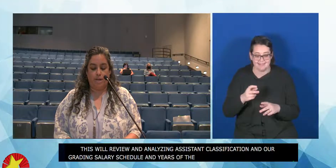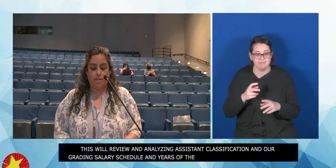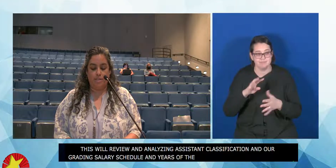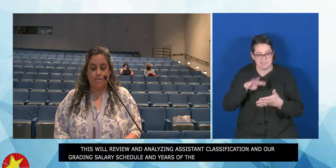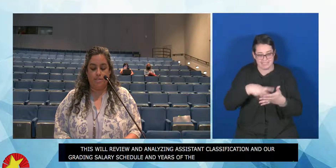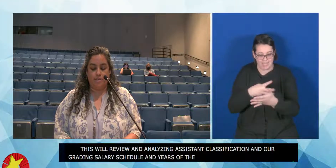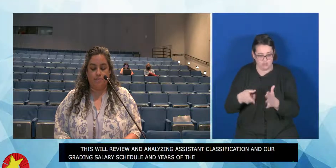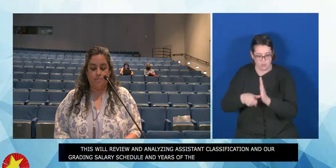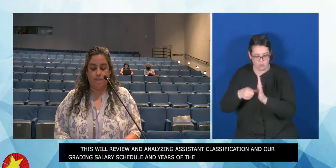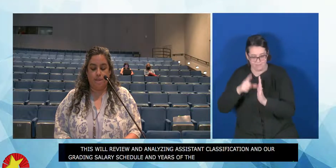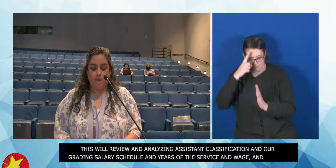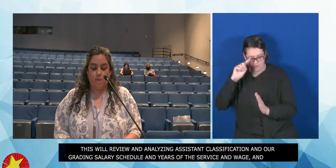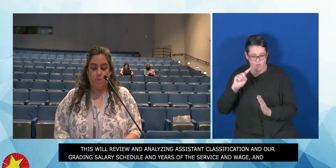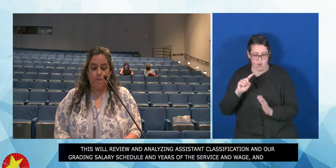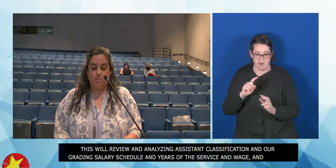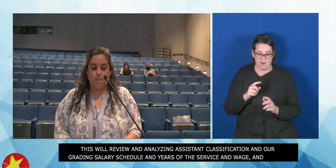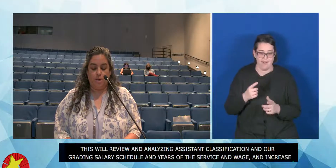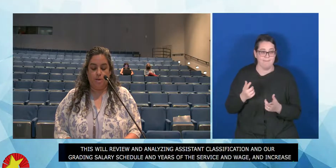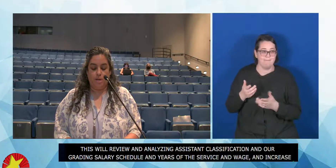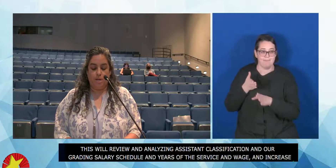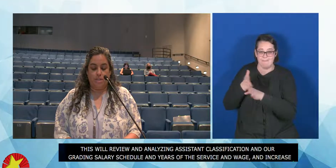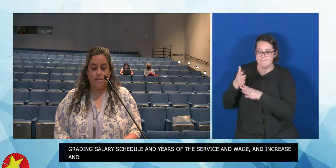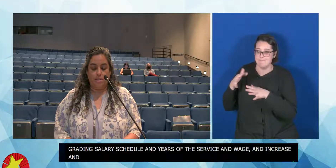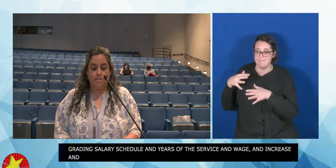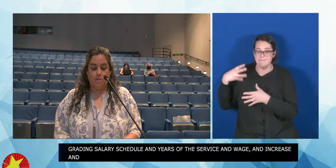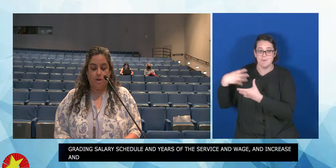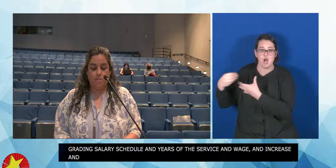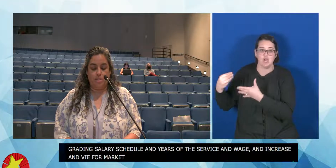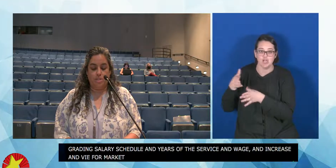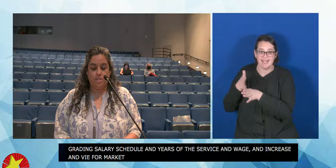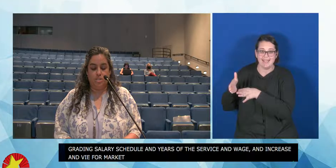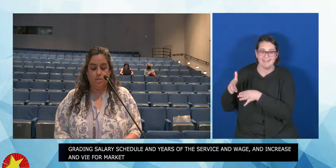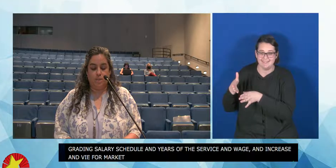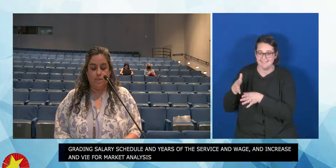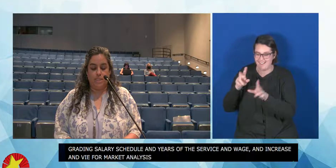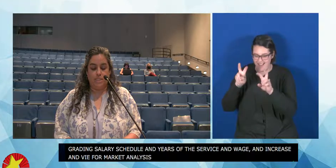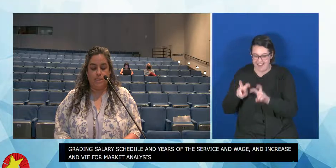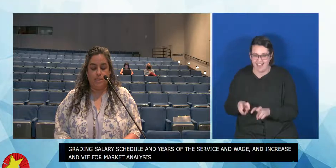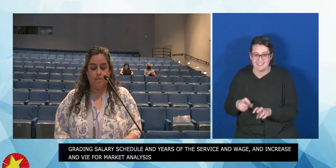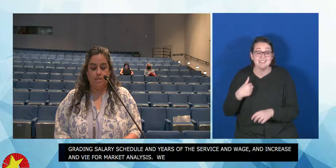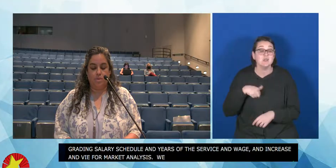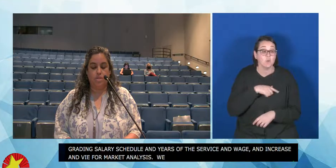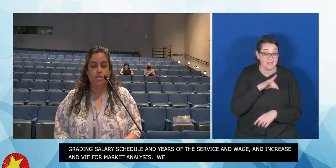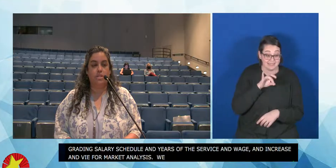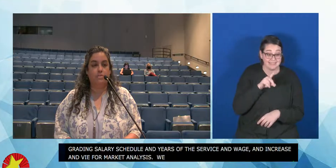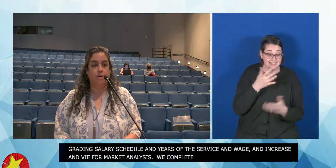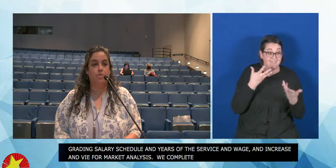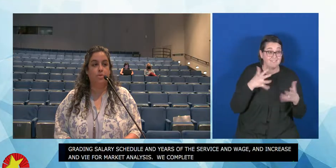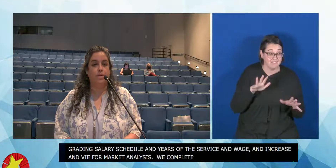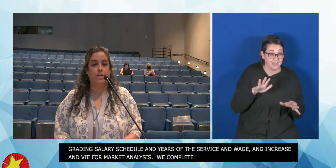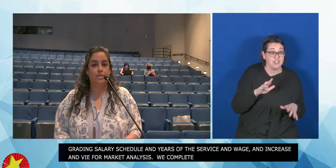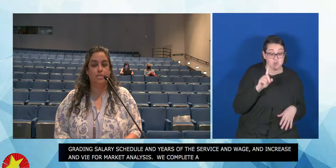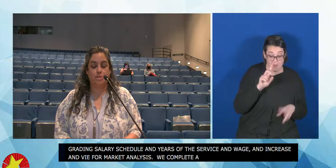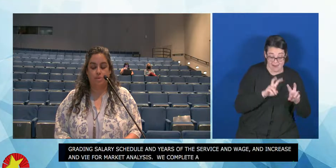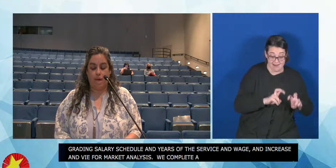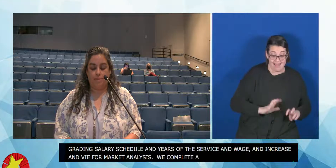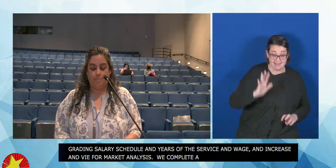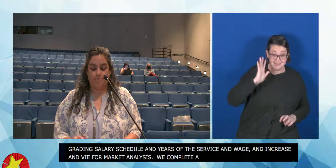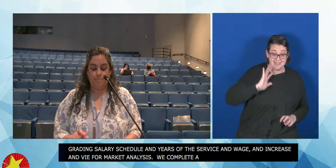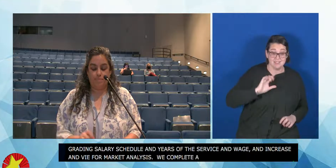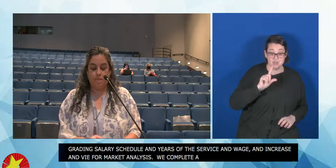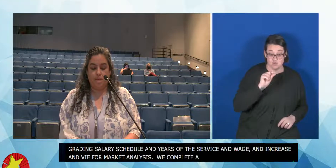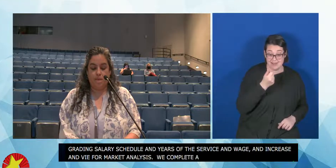market analysis. We completed a market analysis for all positions in 2019, which took us about 3 years to do